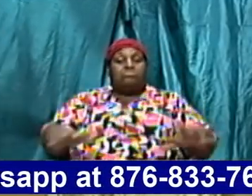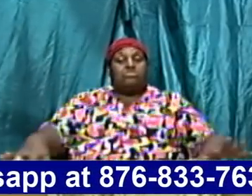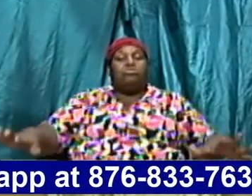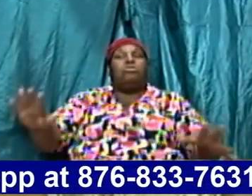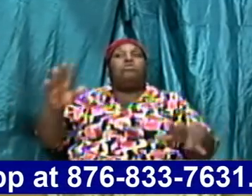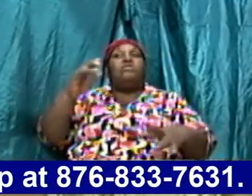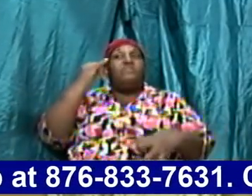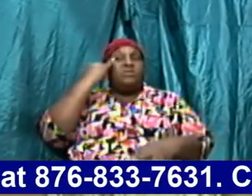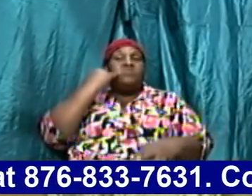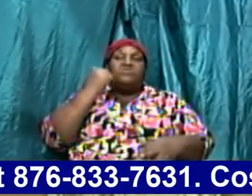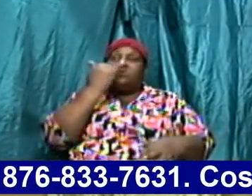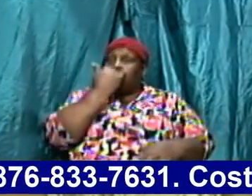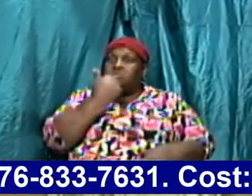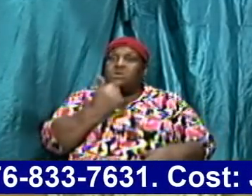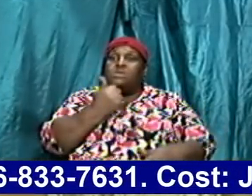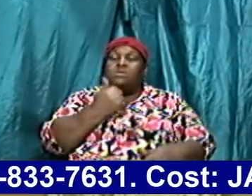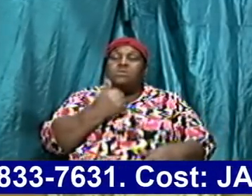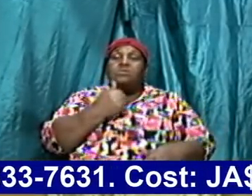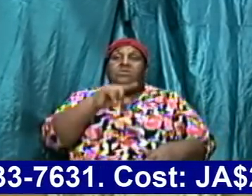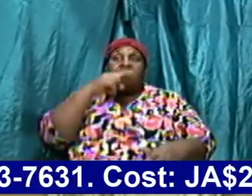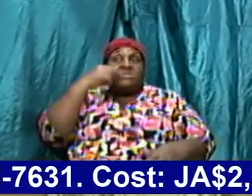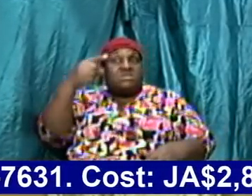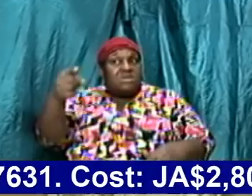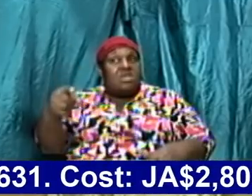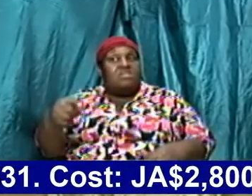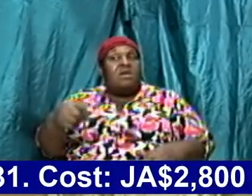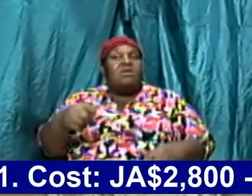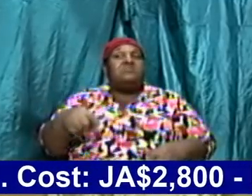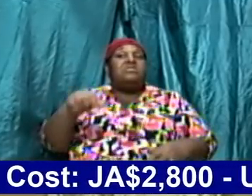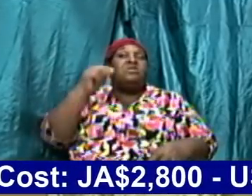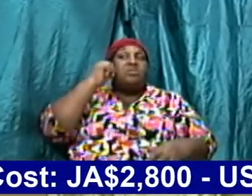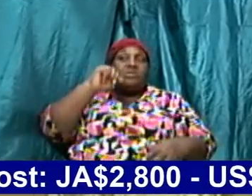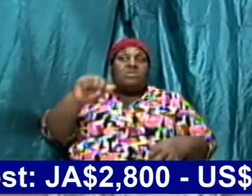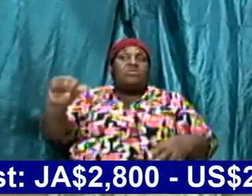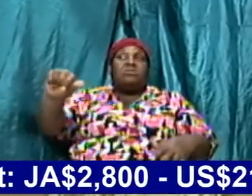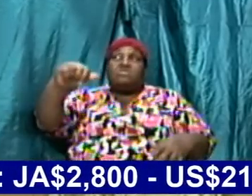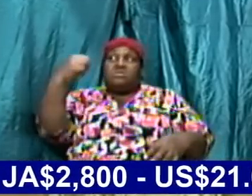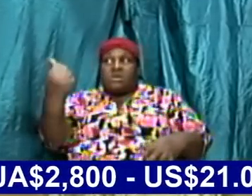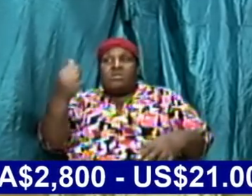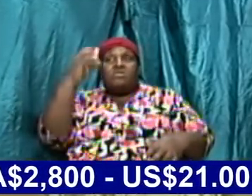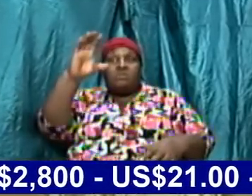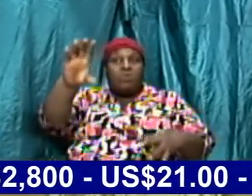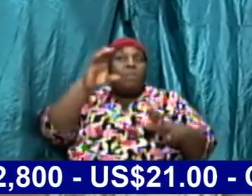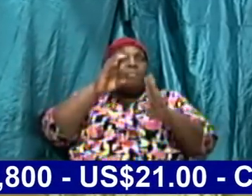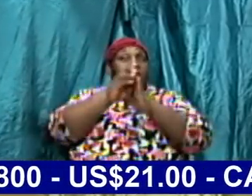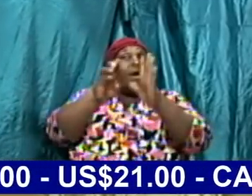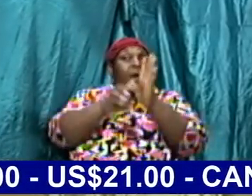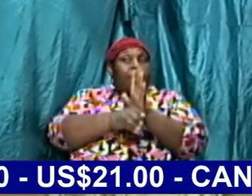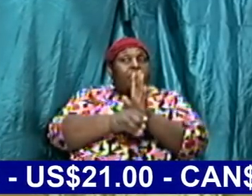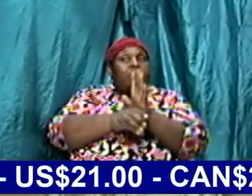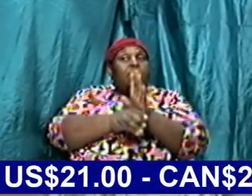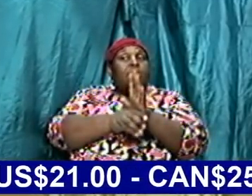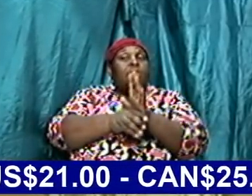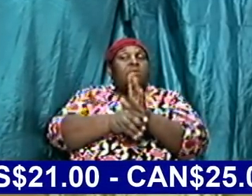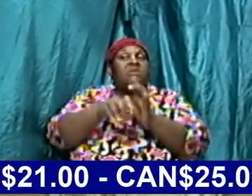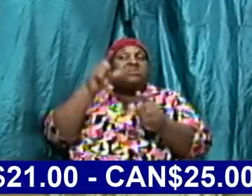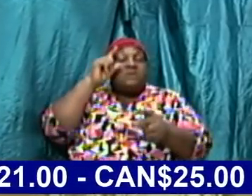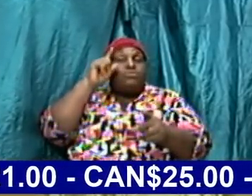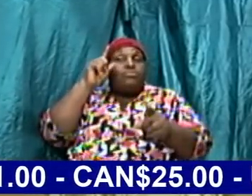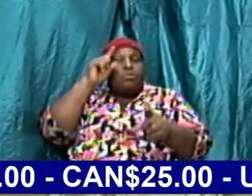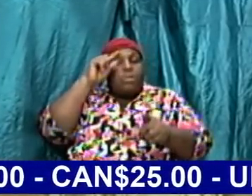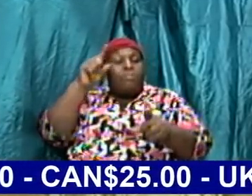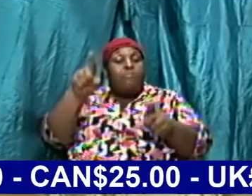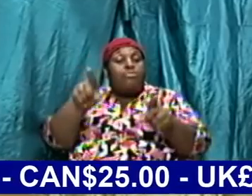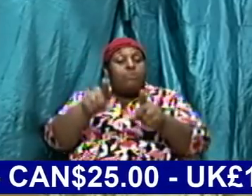We established the fact that the Ten Commandments is the word of the covenant. We said that a covenant is between God